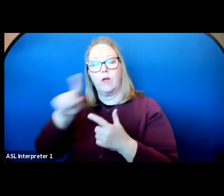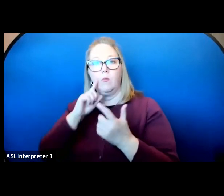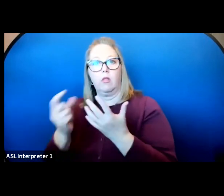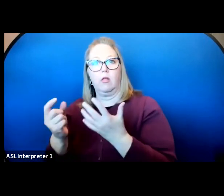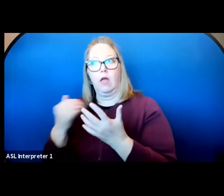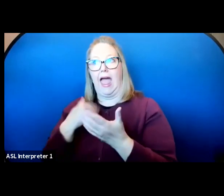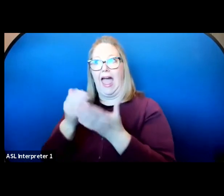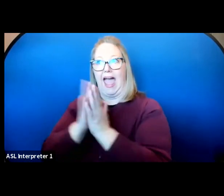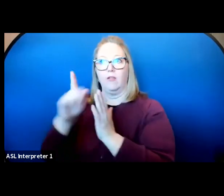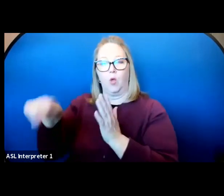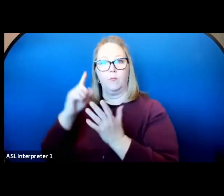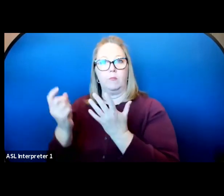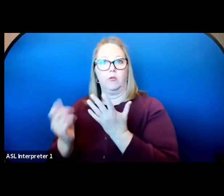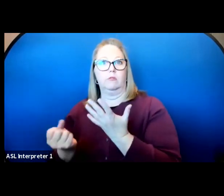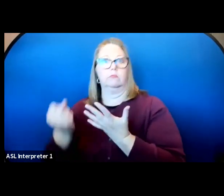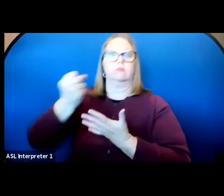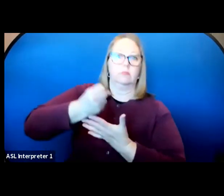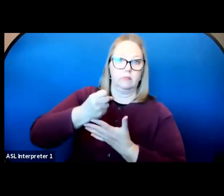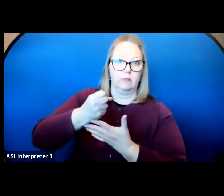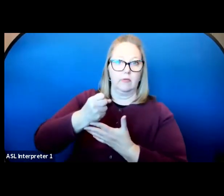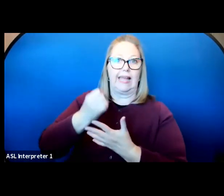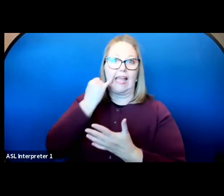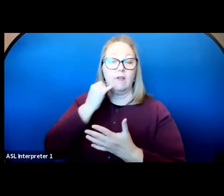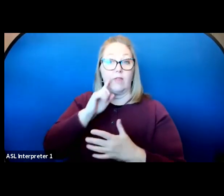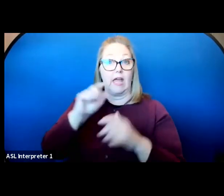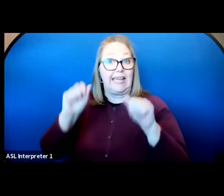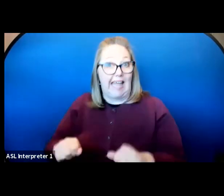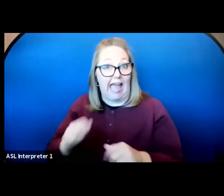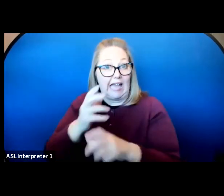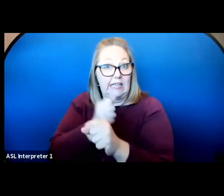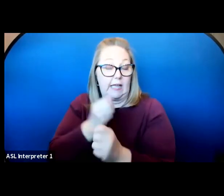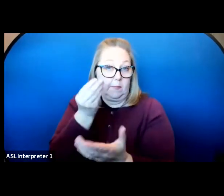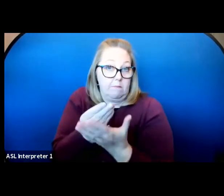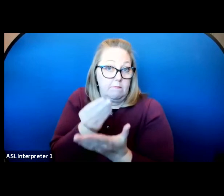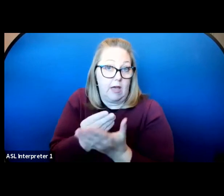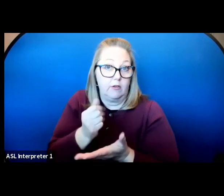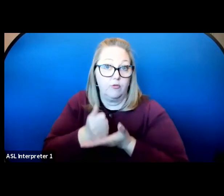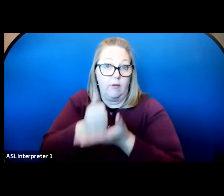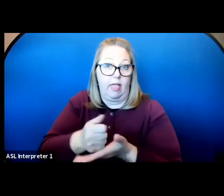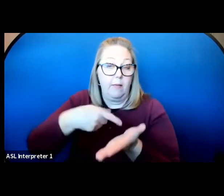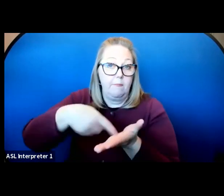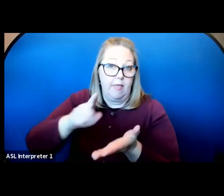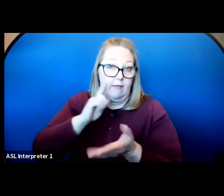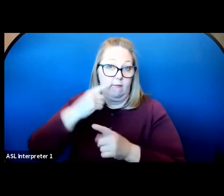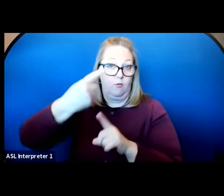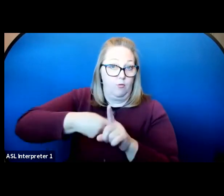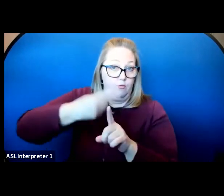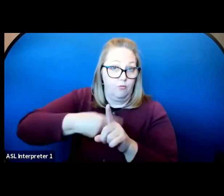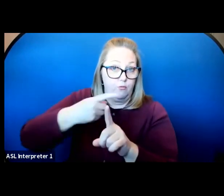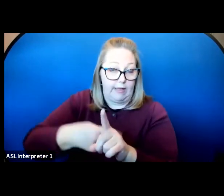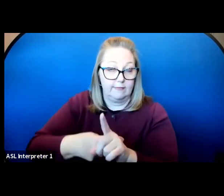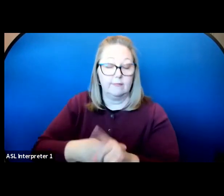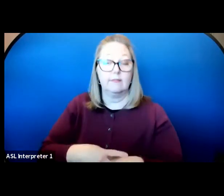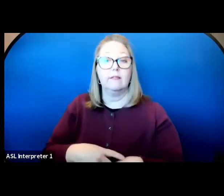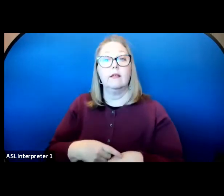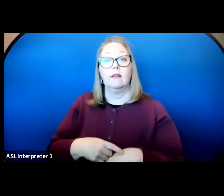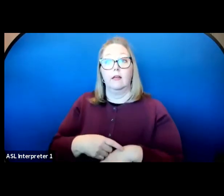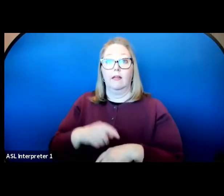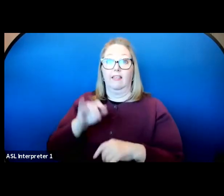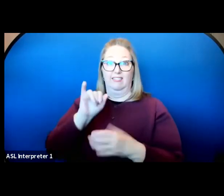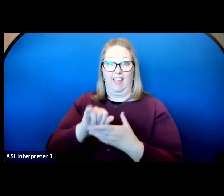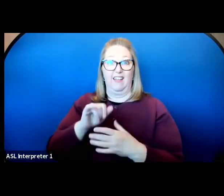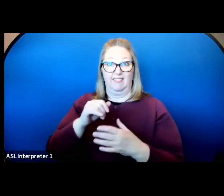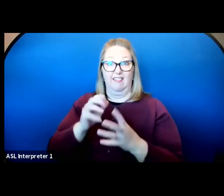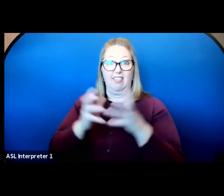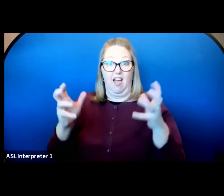eligible. So we are all committed to making this plan work over the next 60 days. It has been my opinion